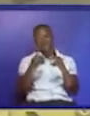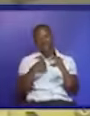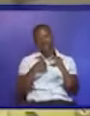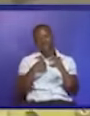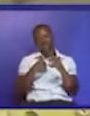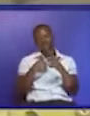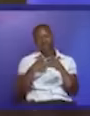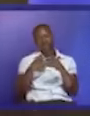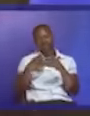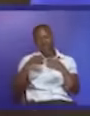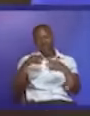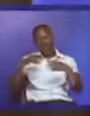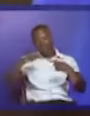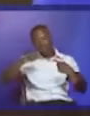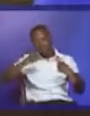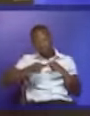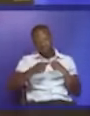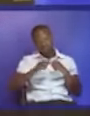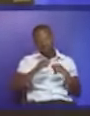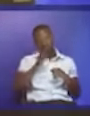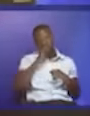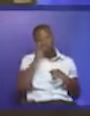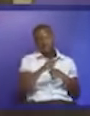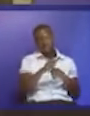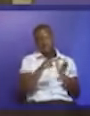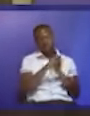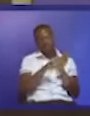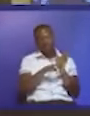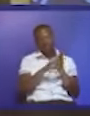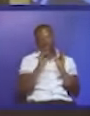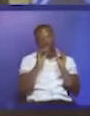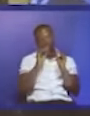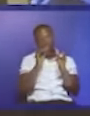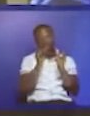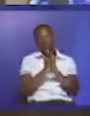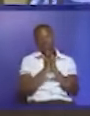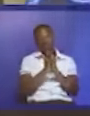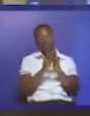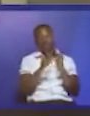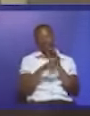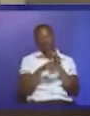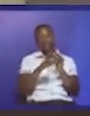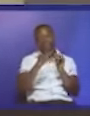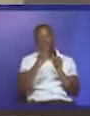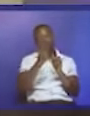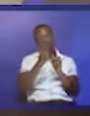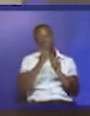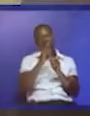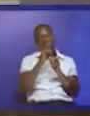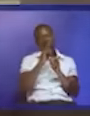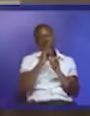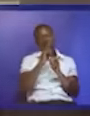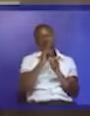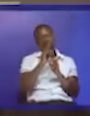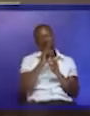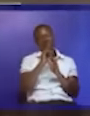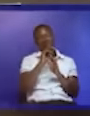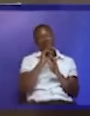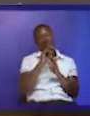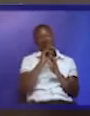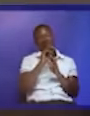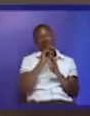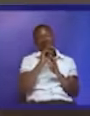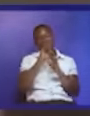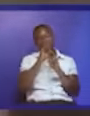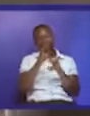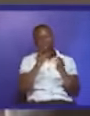of pain and evil, the Bible teaches that the first response of a matured believer is